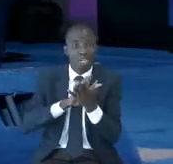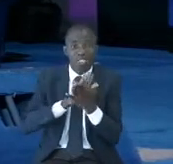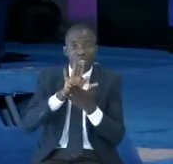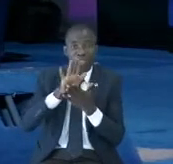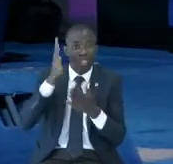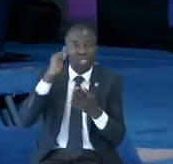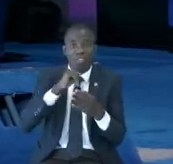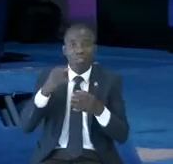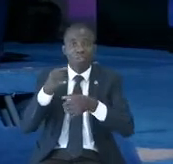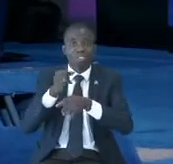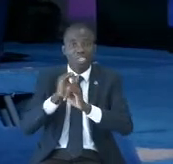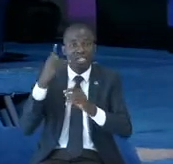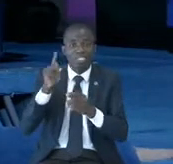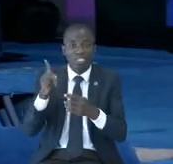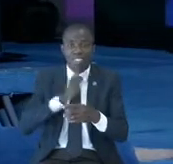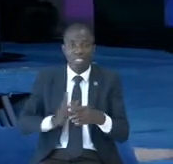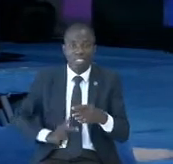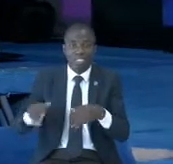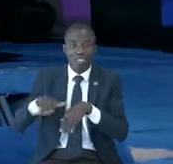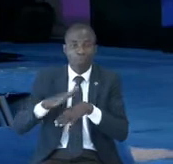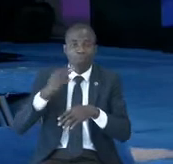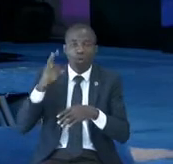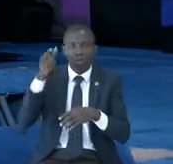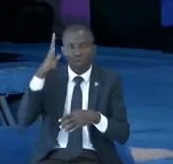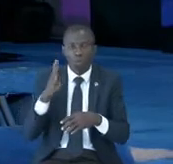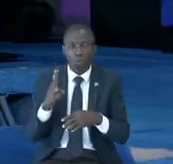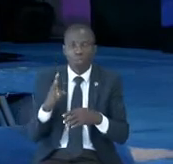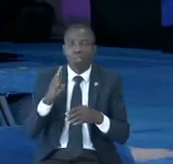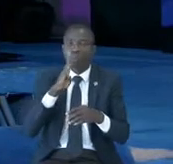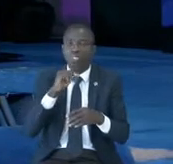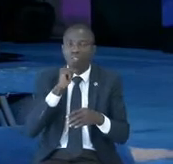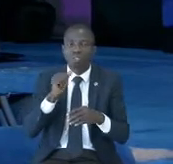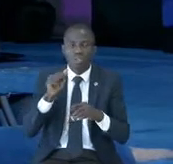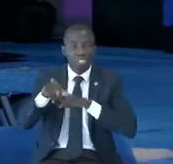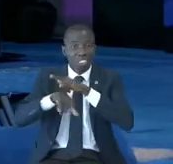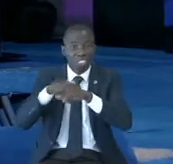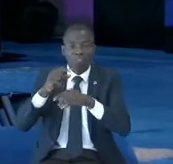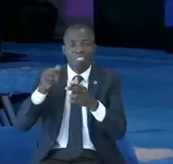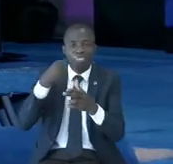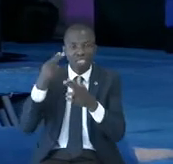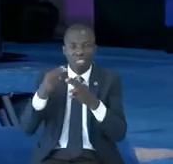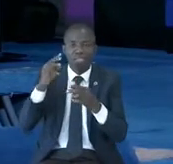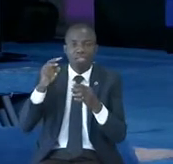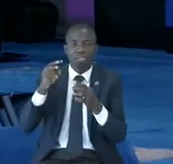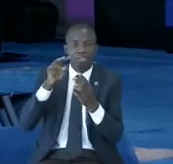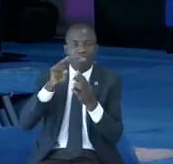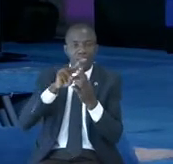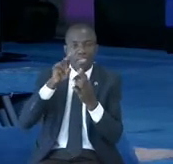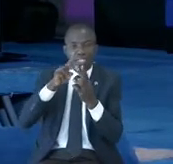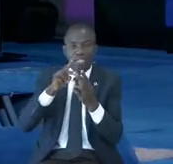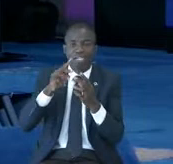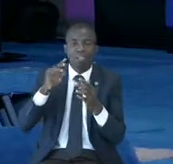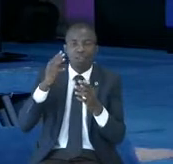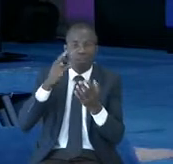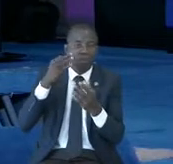inherit the kingdom of God? Be not deceived, neither fornicators,